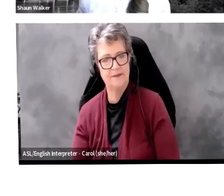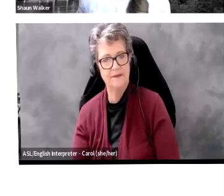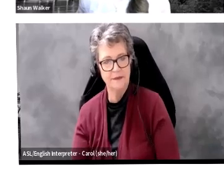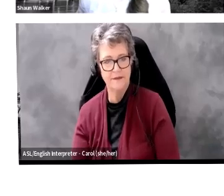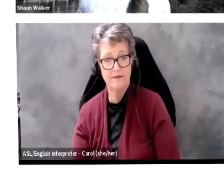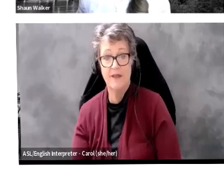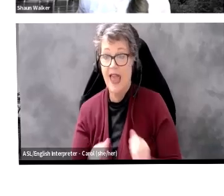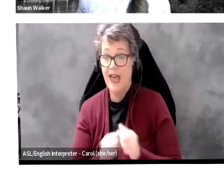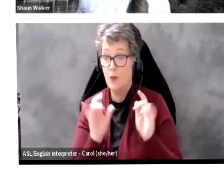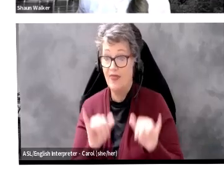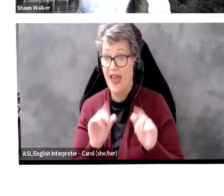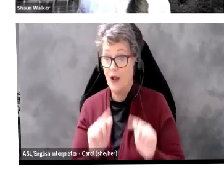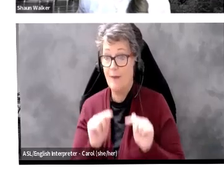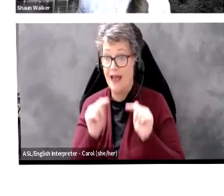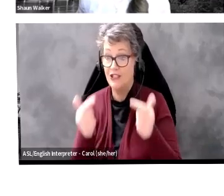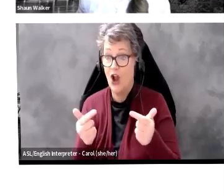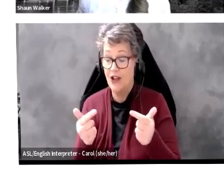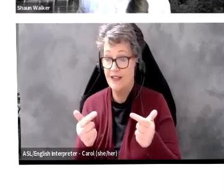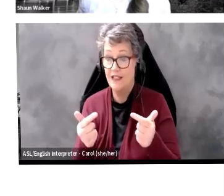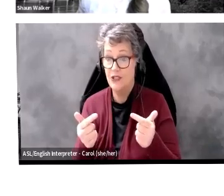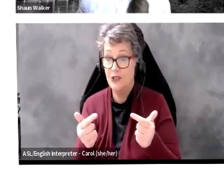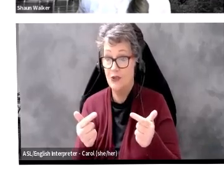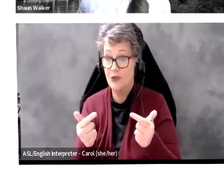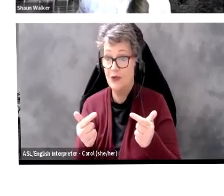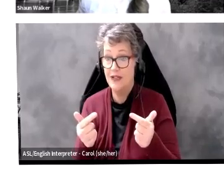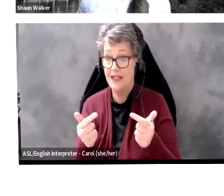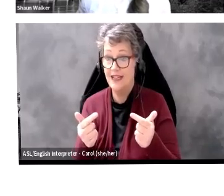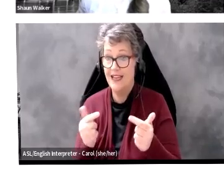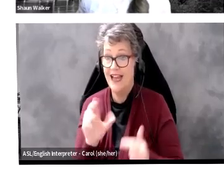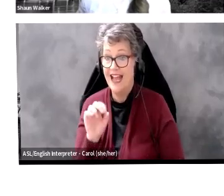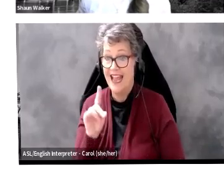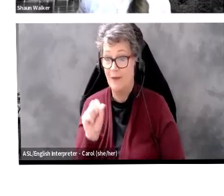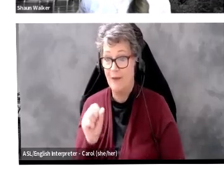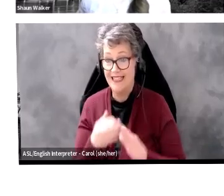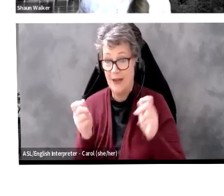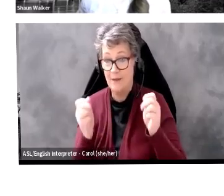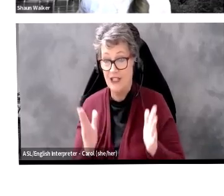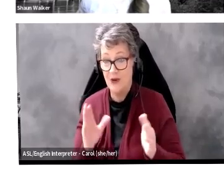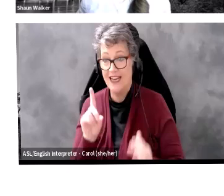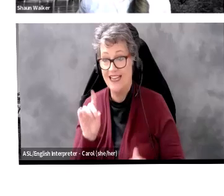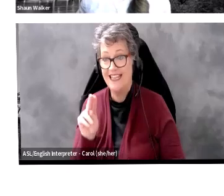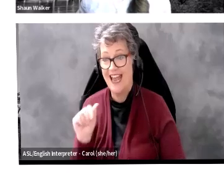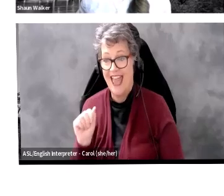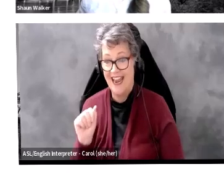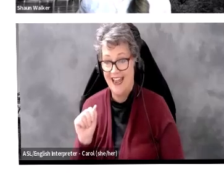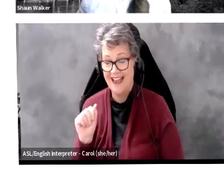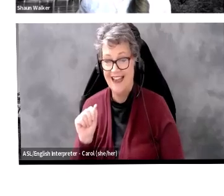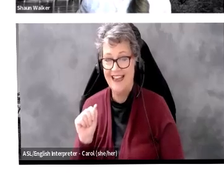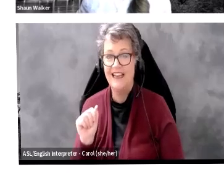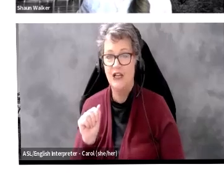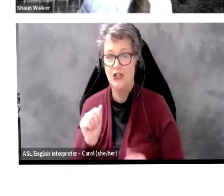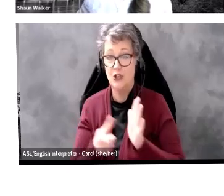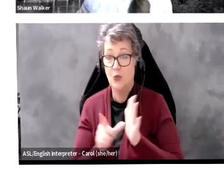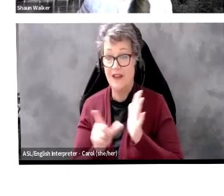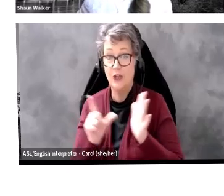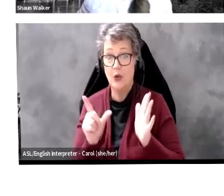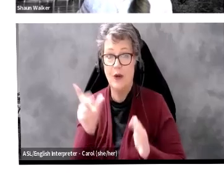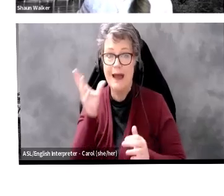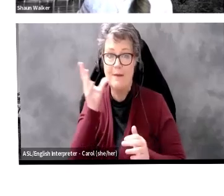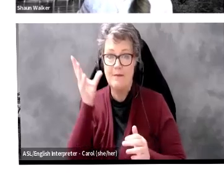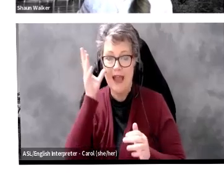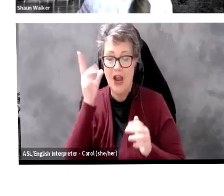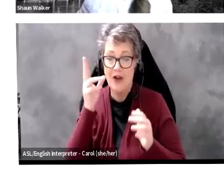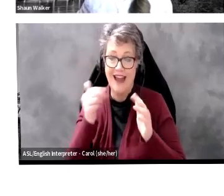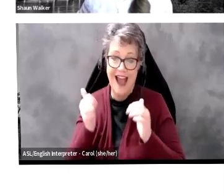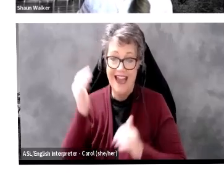And with that, I will pass it on to our CALPADS administrator, Diana Casanova, to review your parent